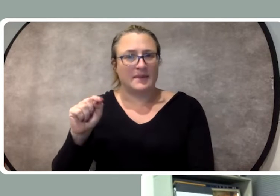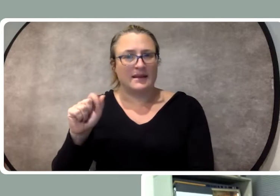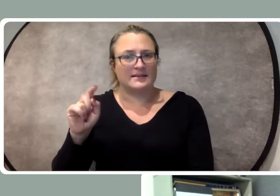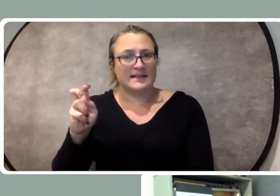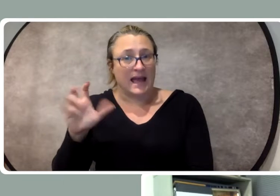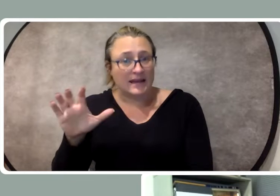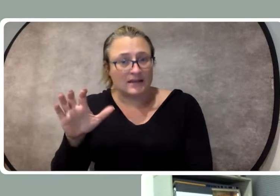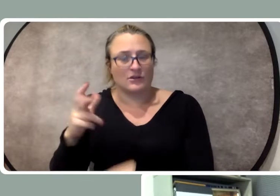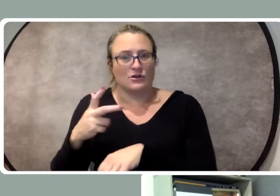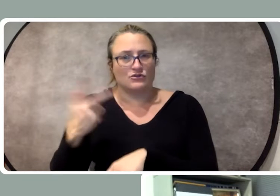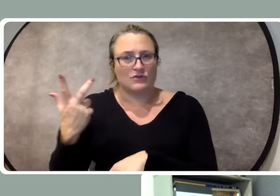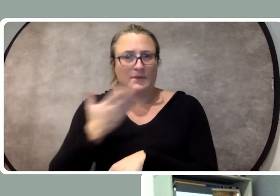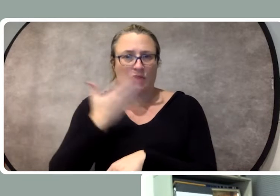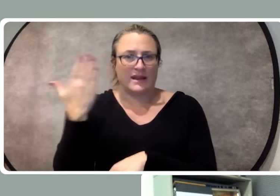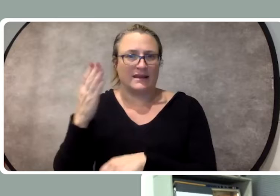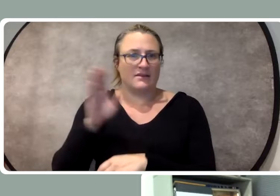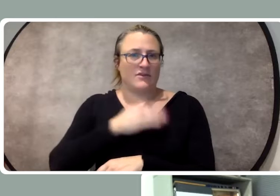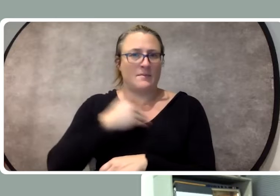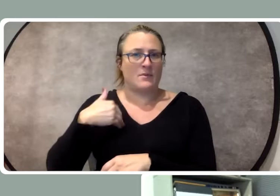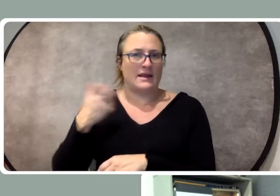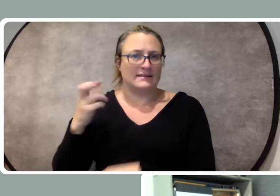breast cancer.